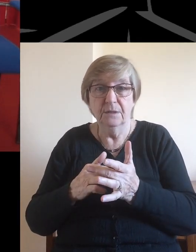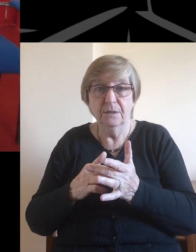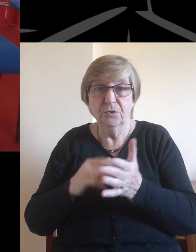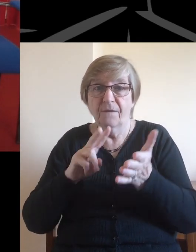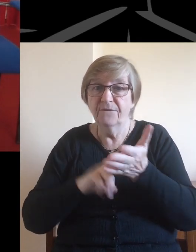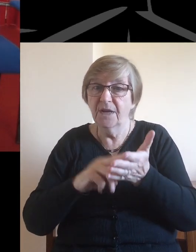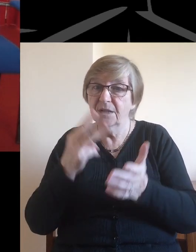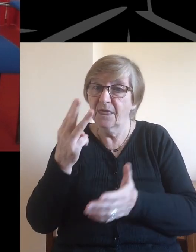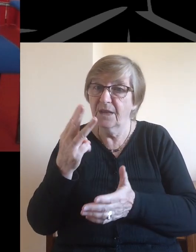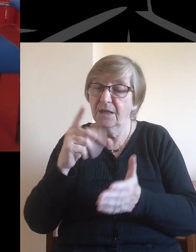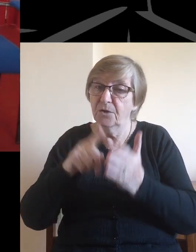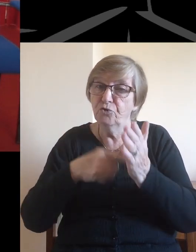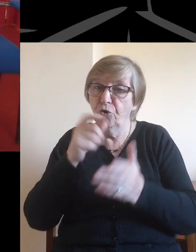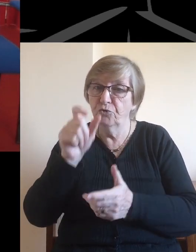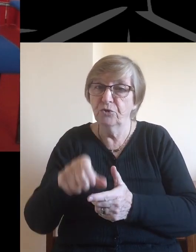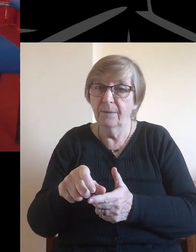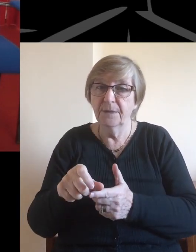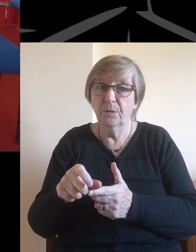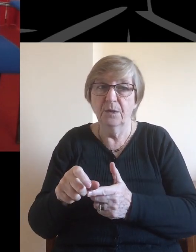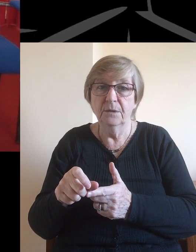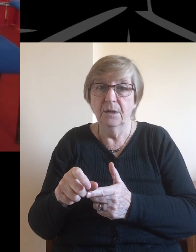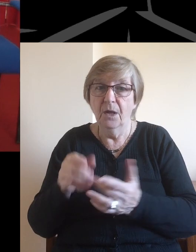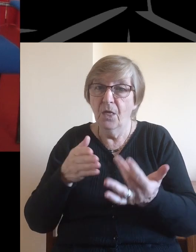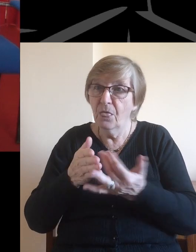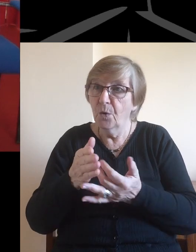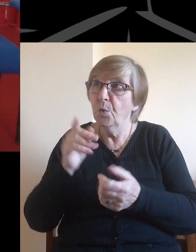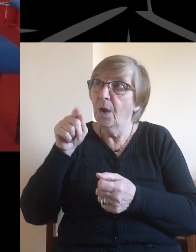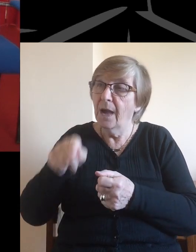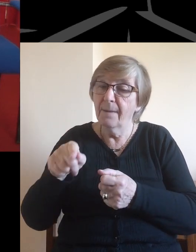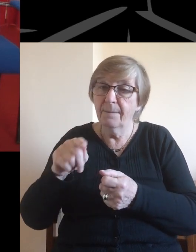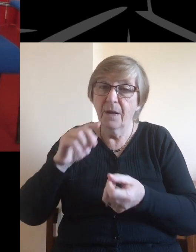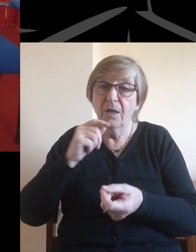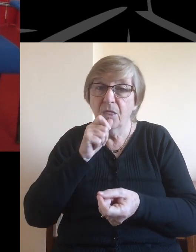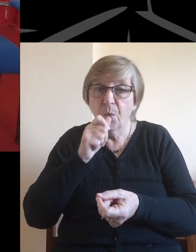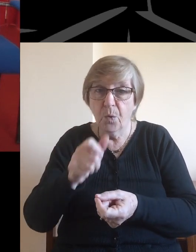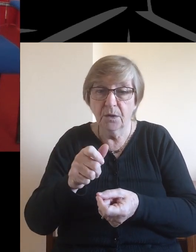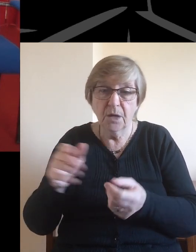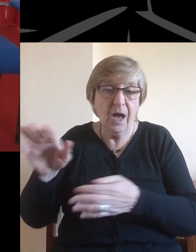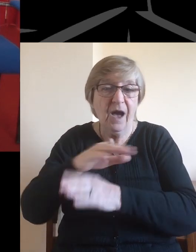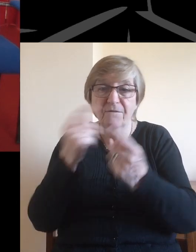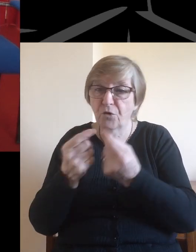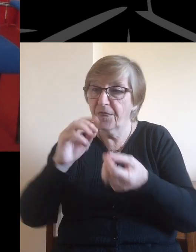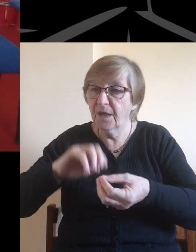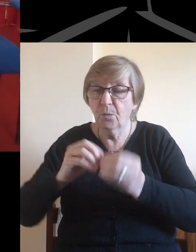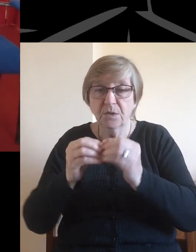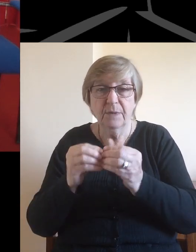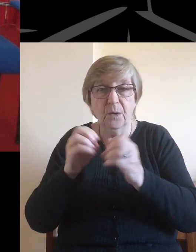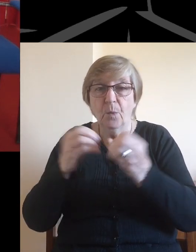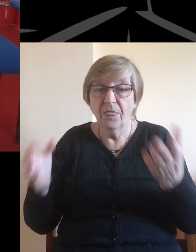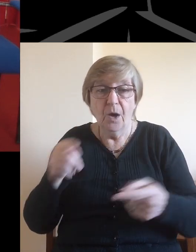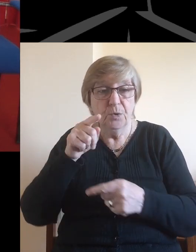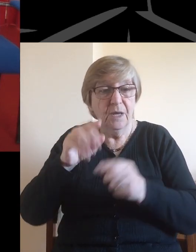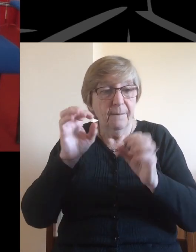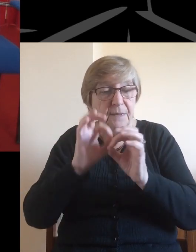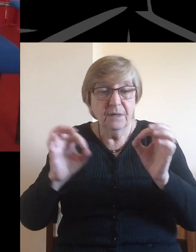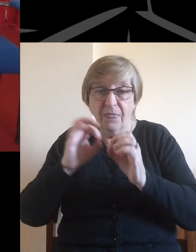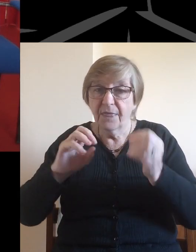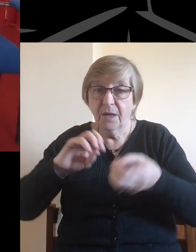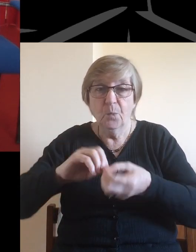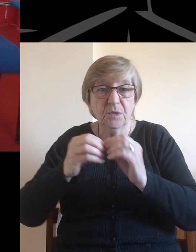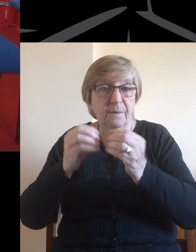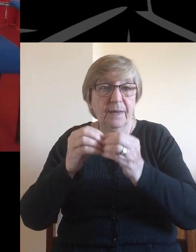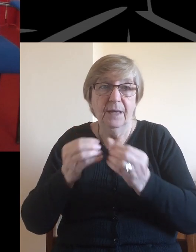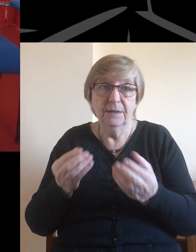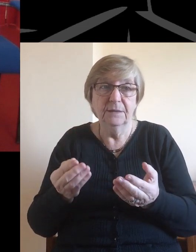And so verse 3 of John 1, through him, the Word, all things were made. Without him, nothing was made that has been